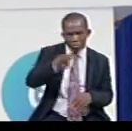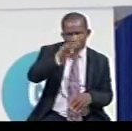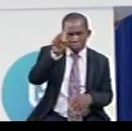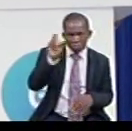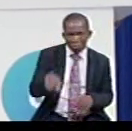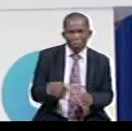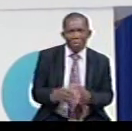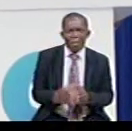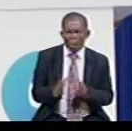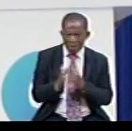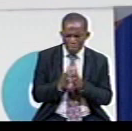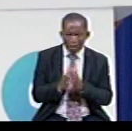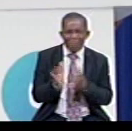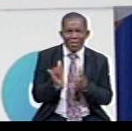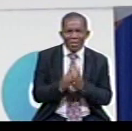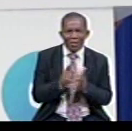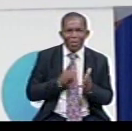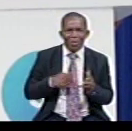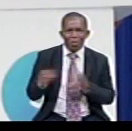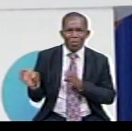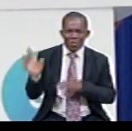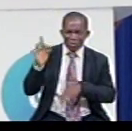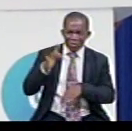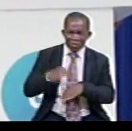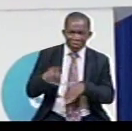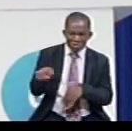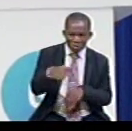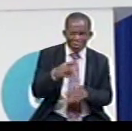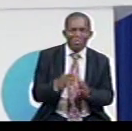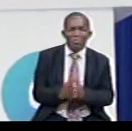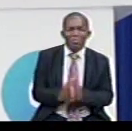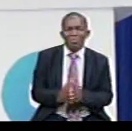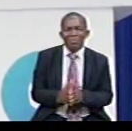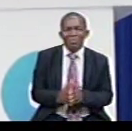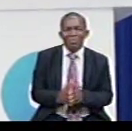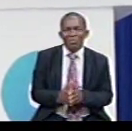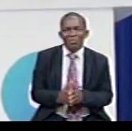Pray that the Lord will reach out to you.